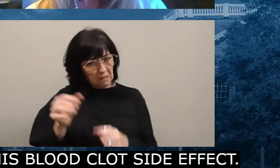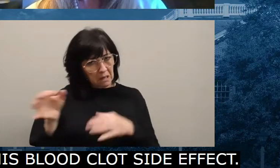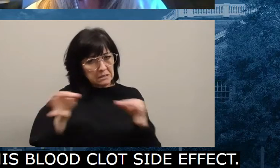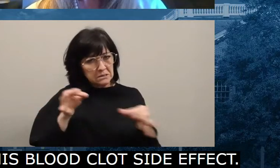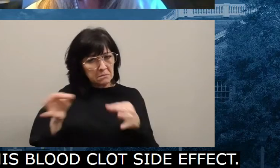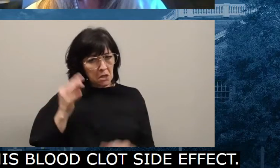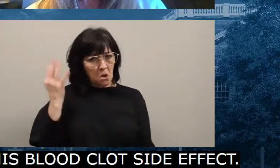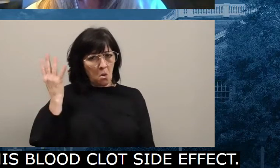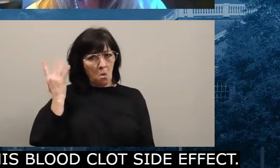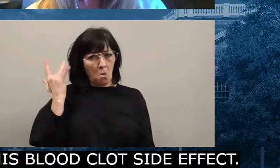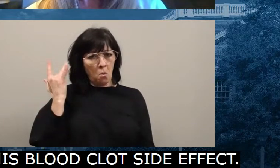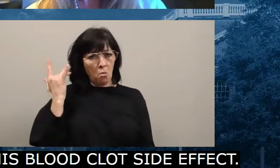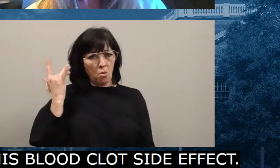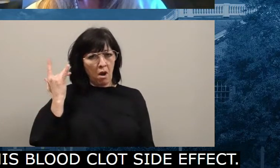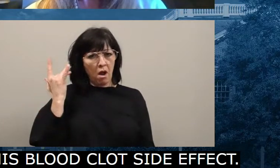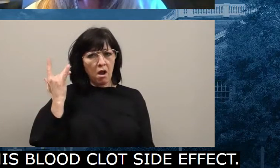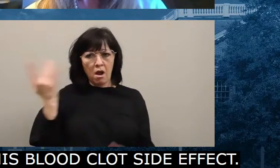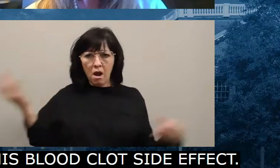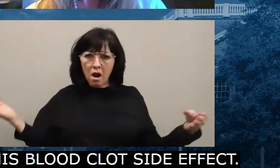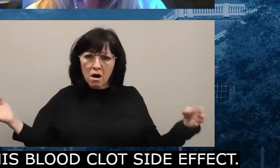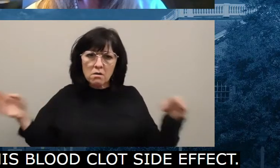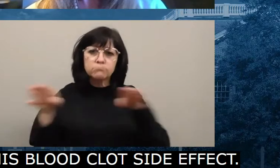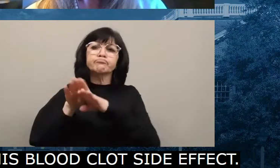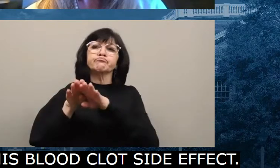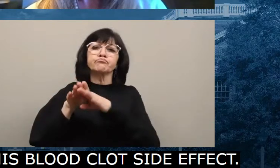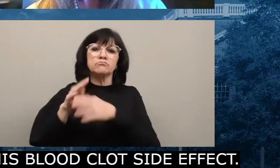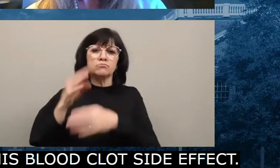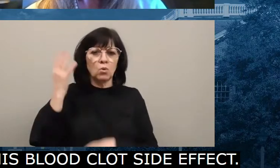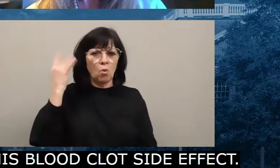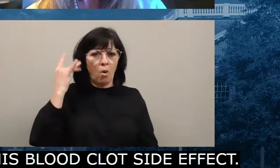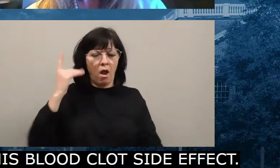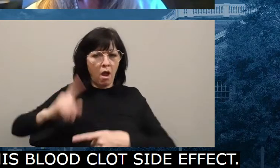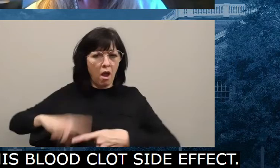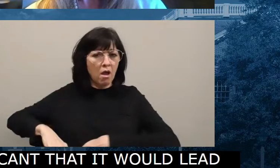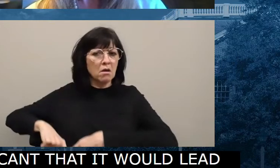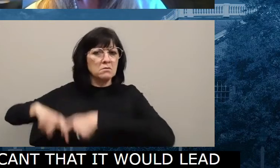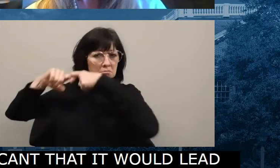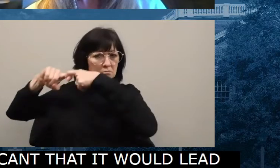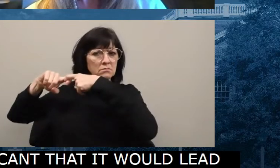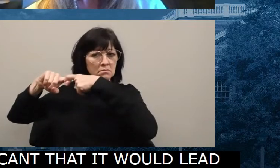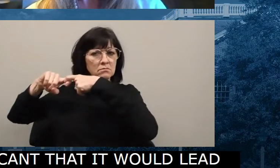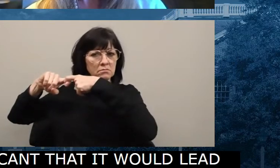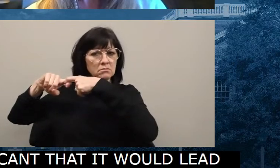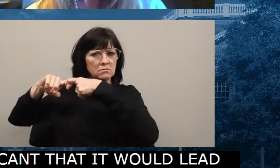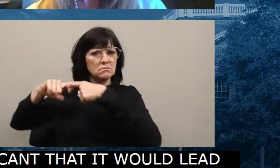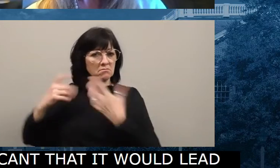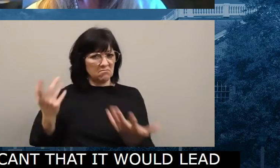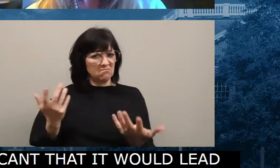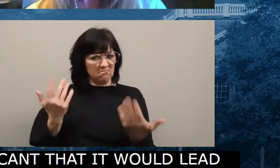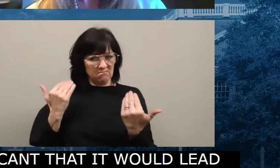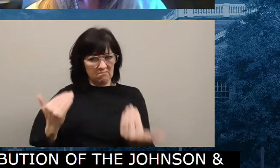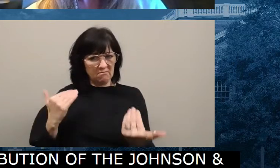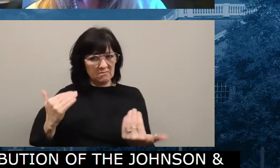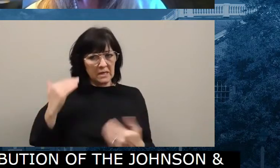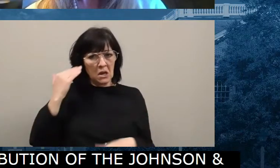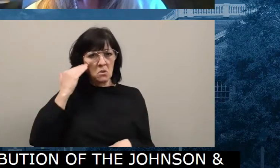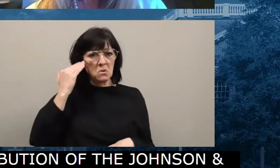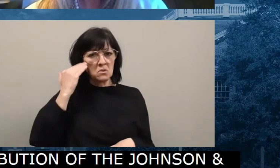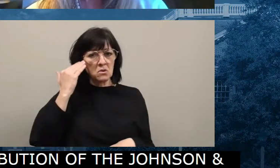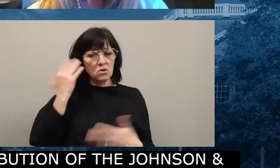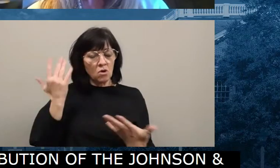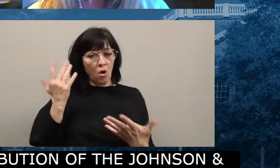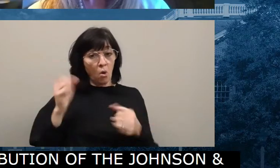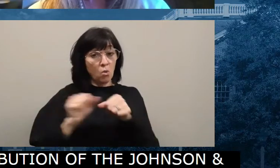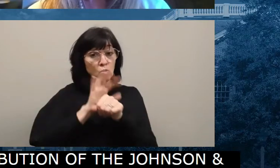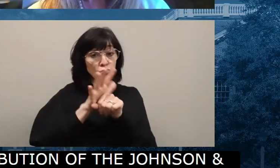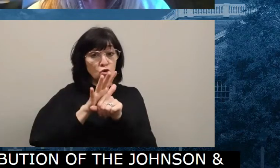the distribution of the Johnson & Johnson vaccine, given what we know about how dangerous COVID is, how transmissible it is,